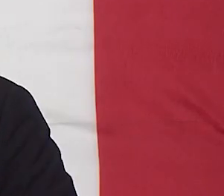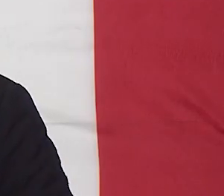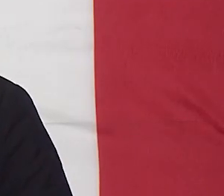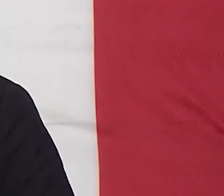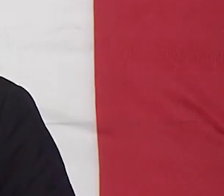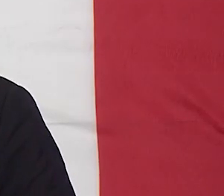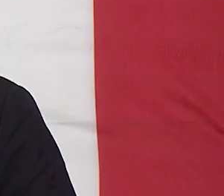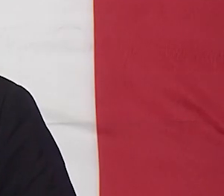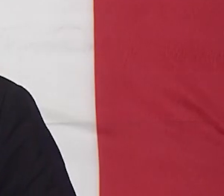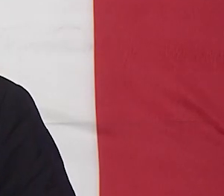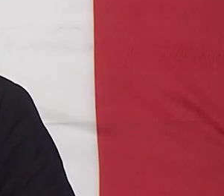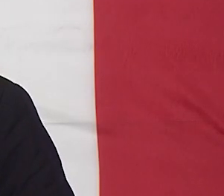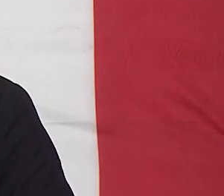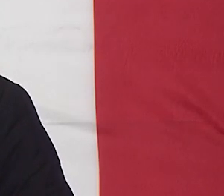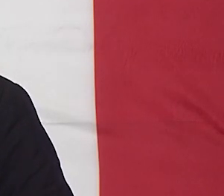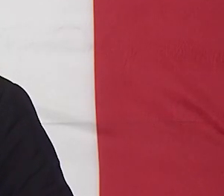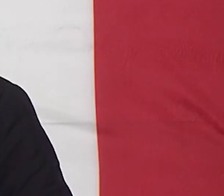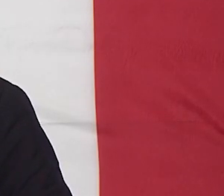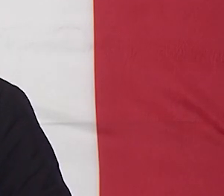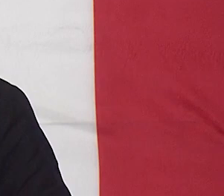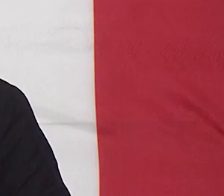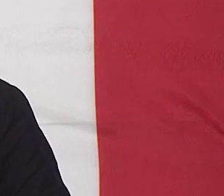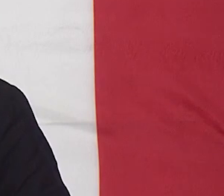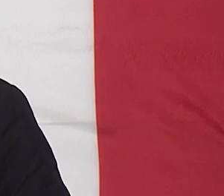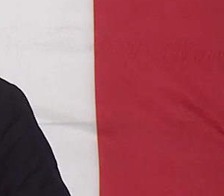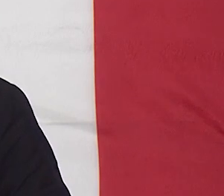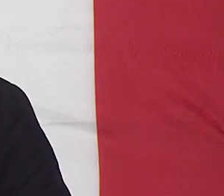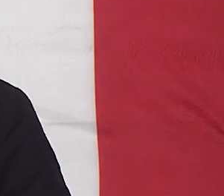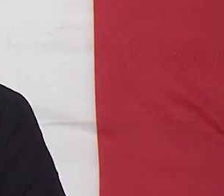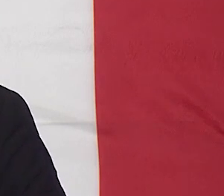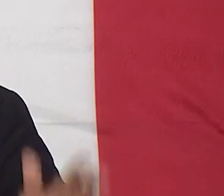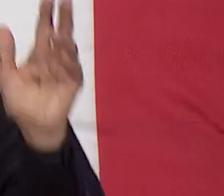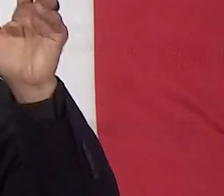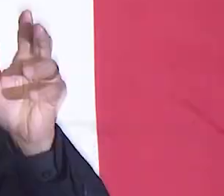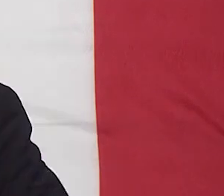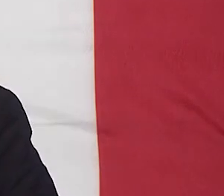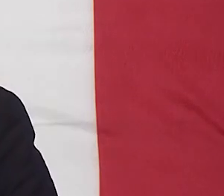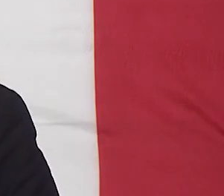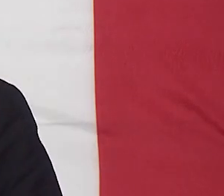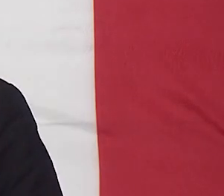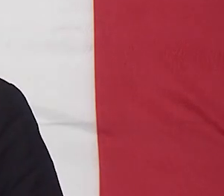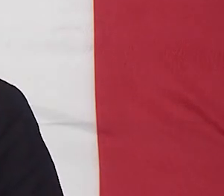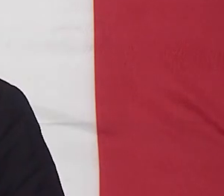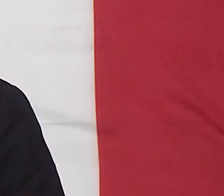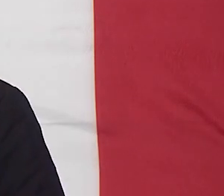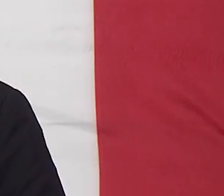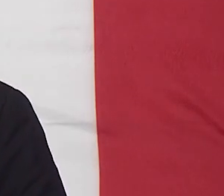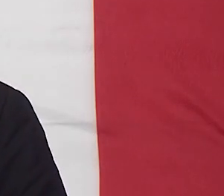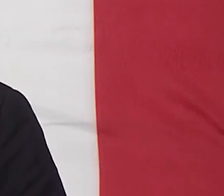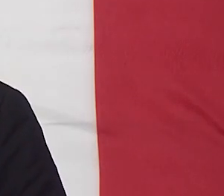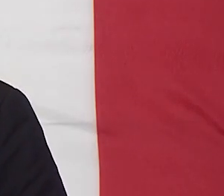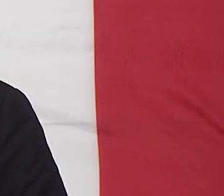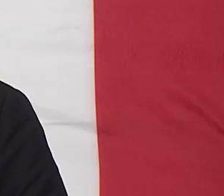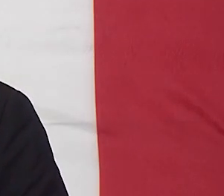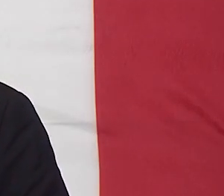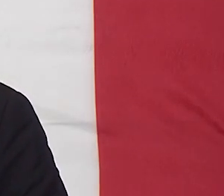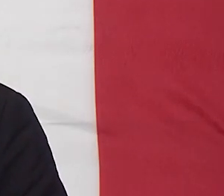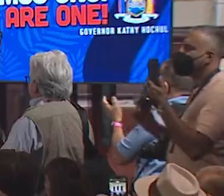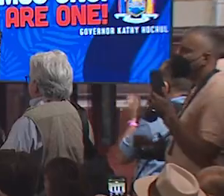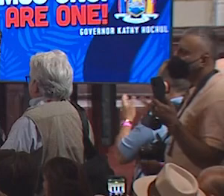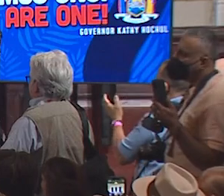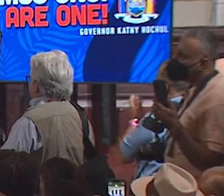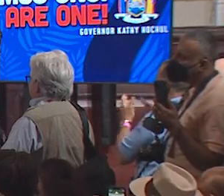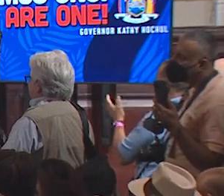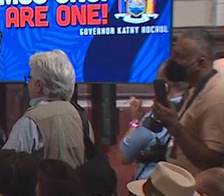New York. Y la estamos invocando desde Puerto Rico a Nueva York. I'm from Manhattan, just in case. Él es de Manhattan. Just in